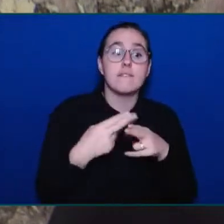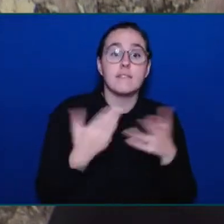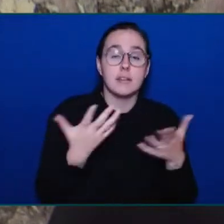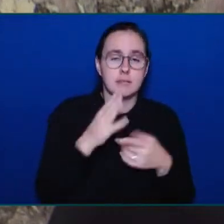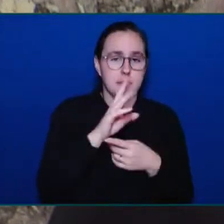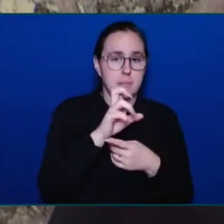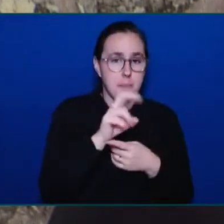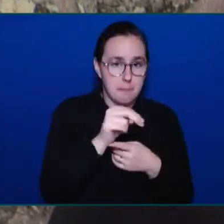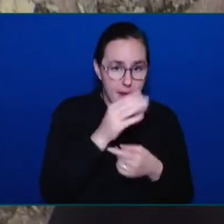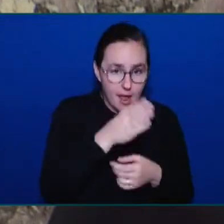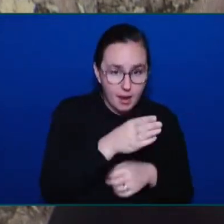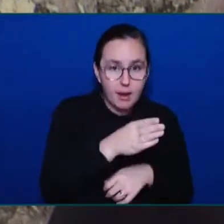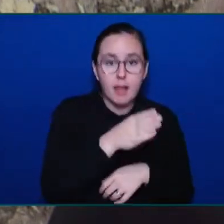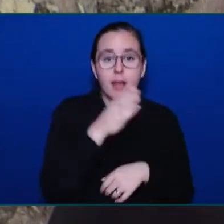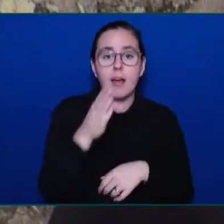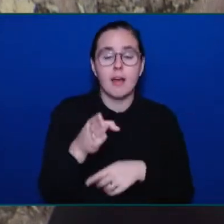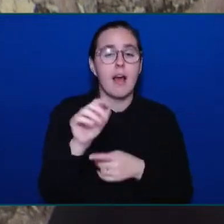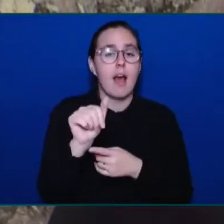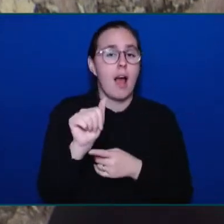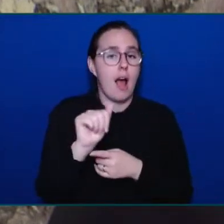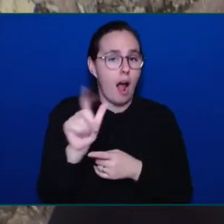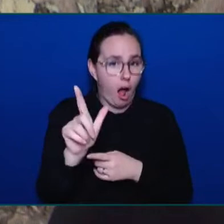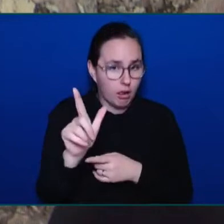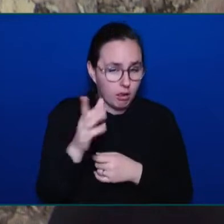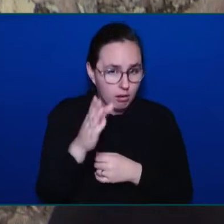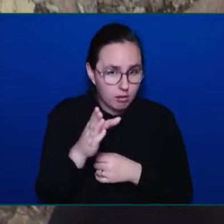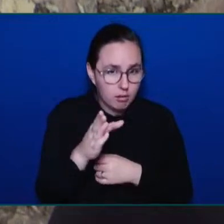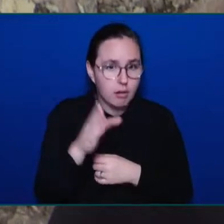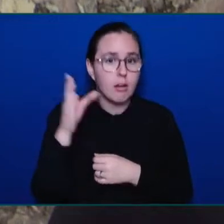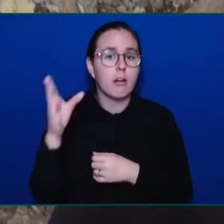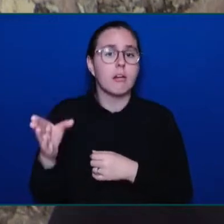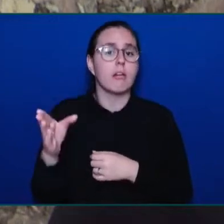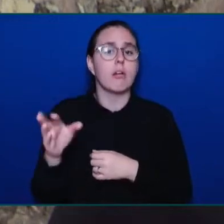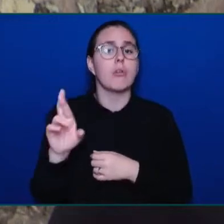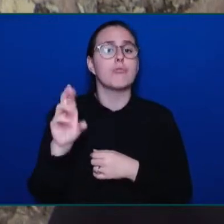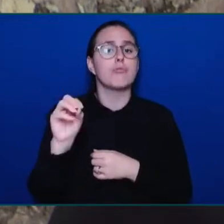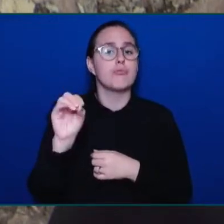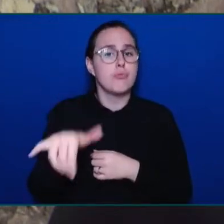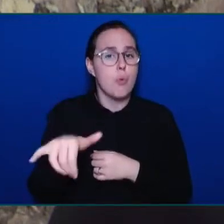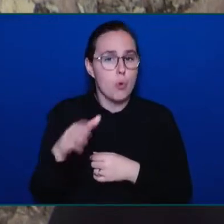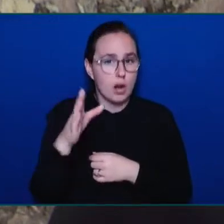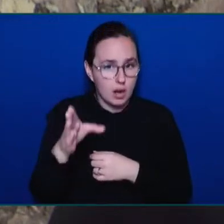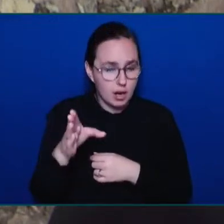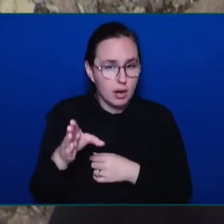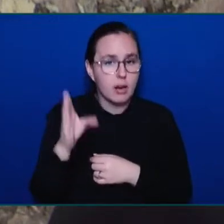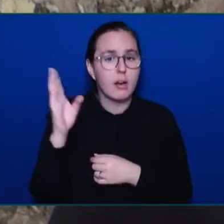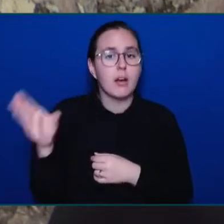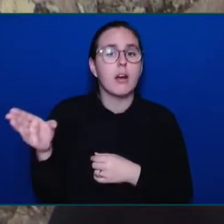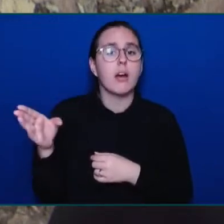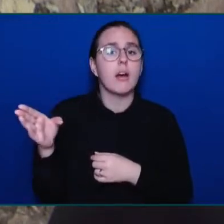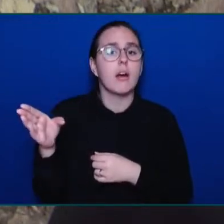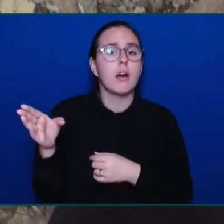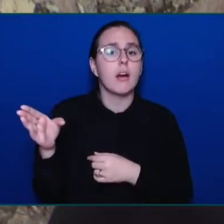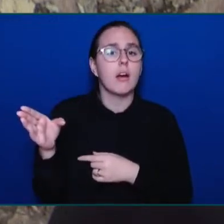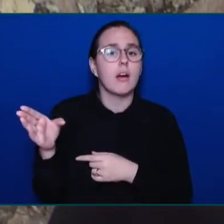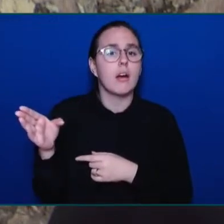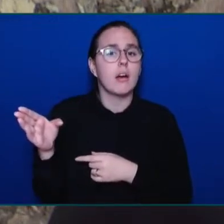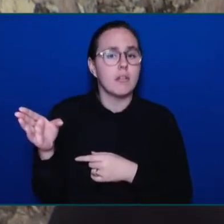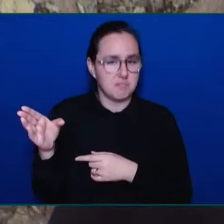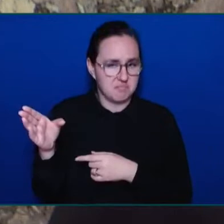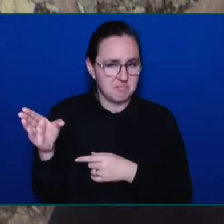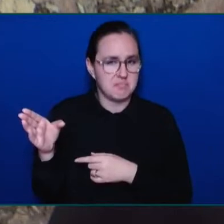UA Local 170, Roy Bizzuto, Cement Mason and Plasterers, Brian